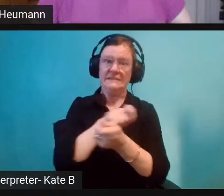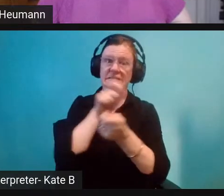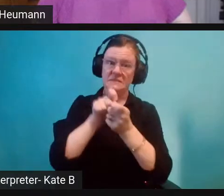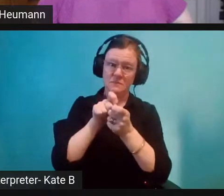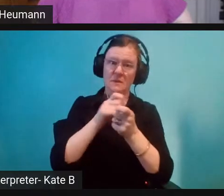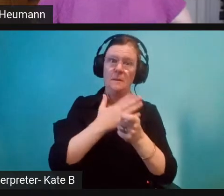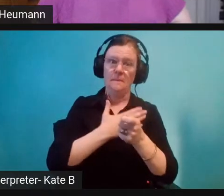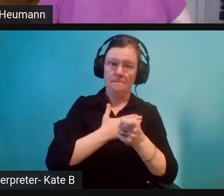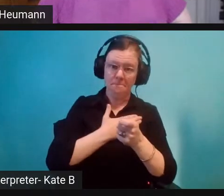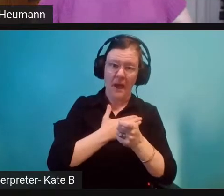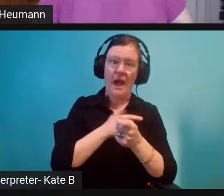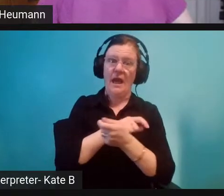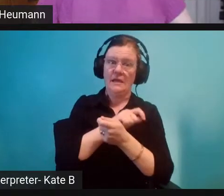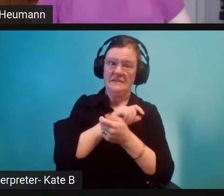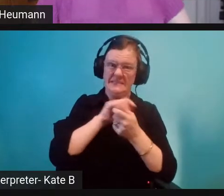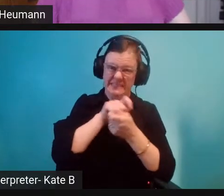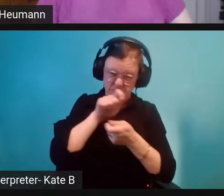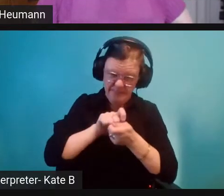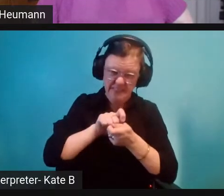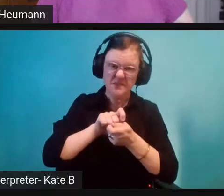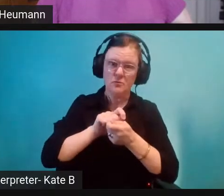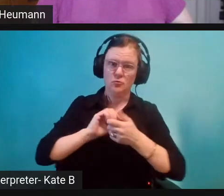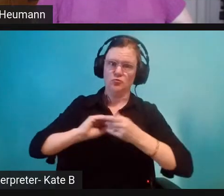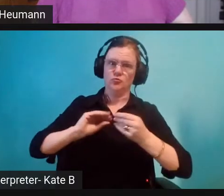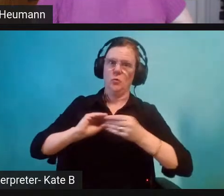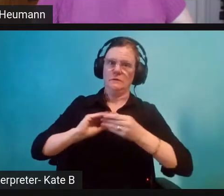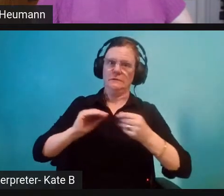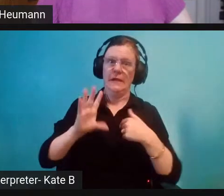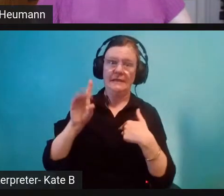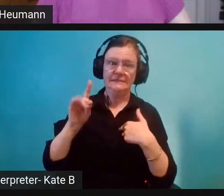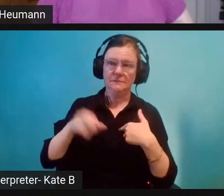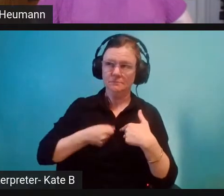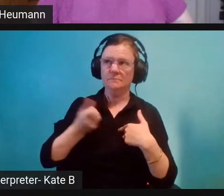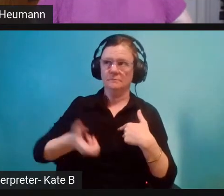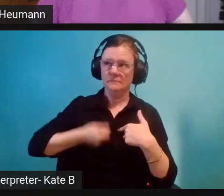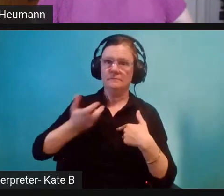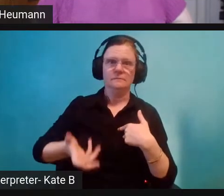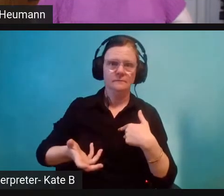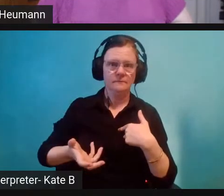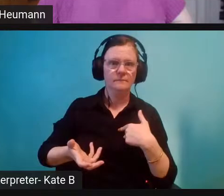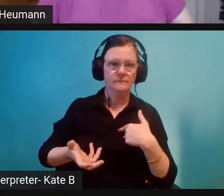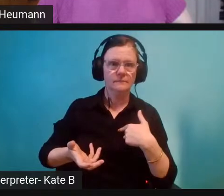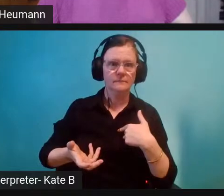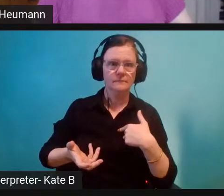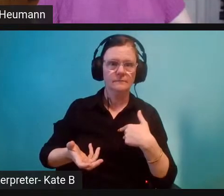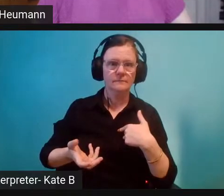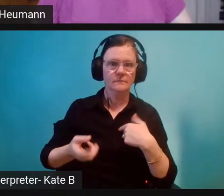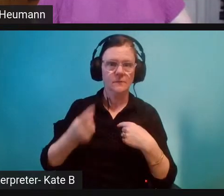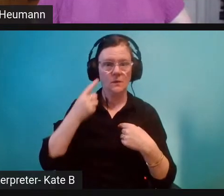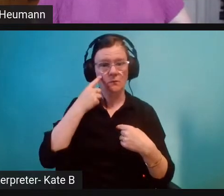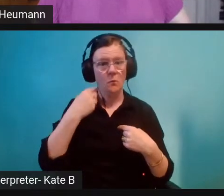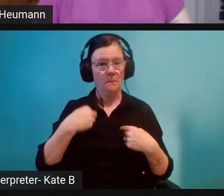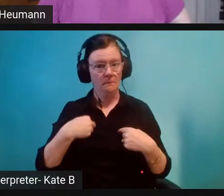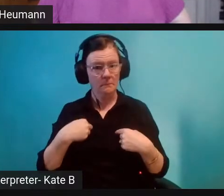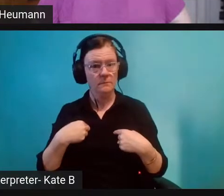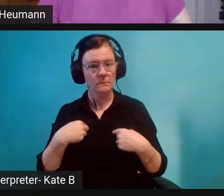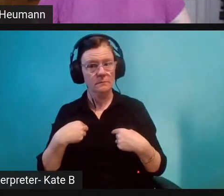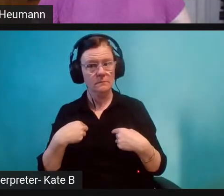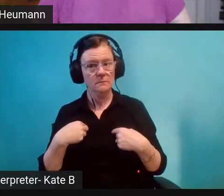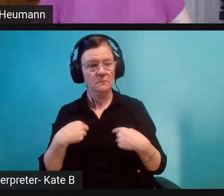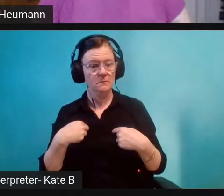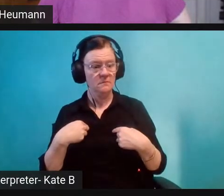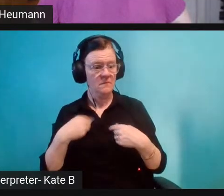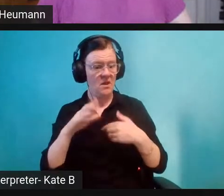into fine details, because I feel like it was important for me to be able to look at all